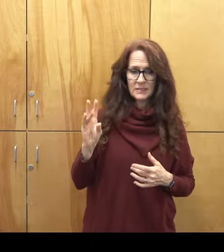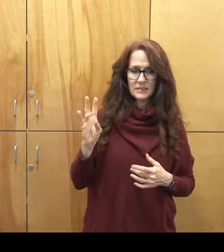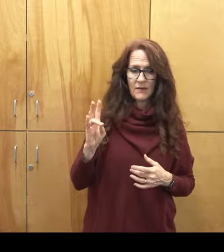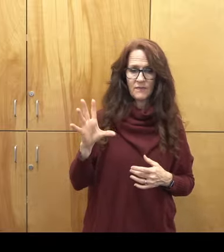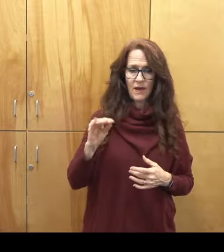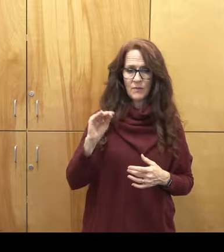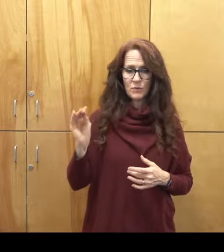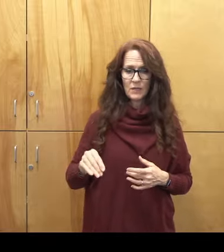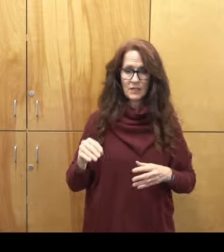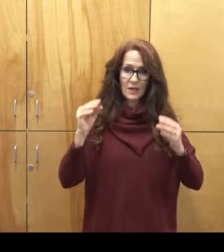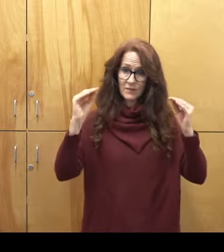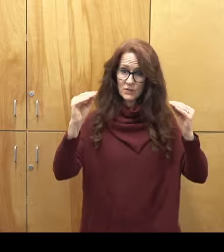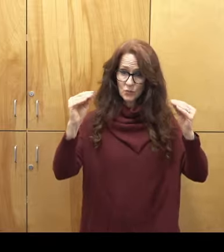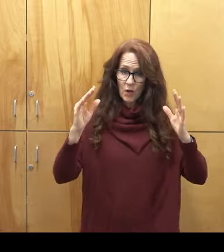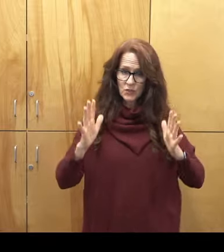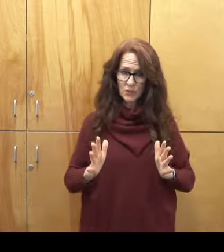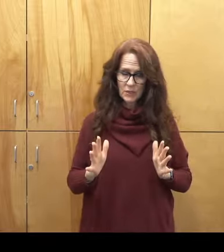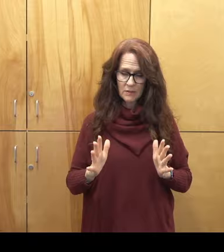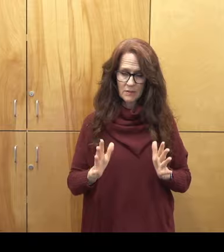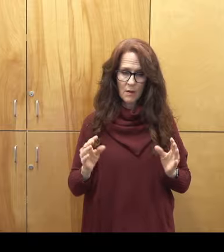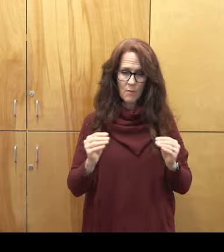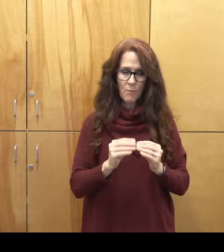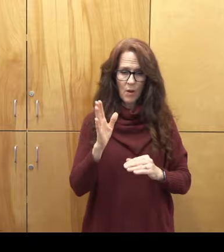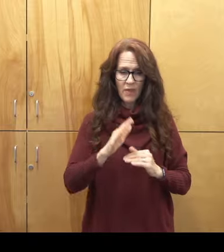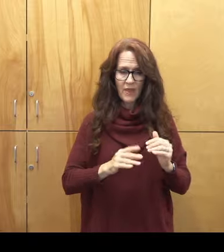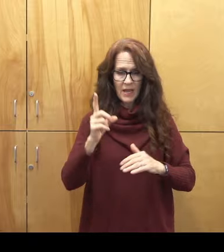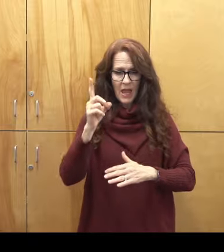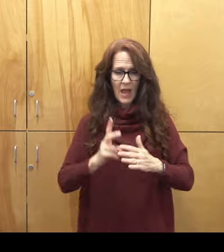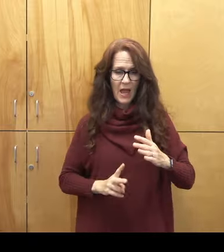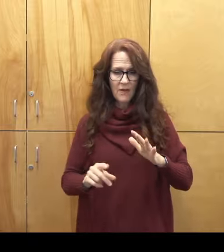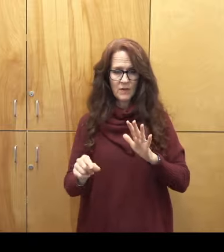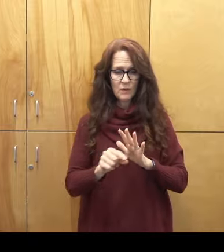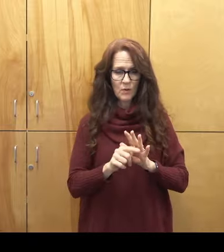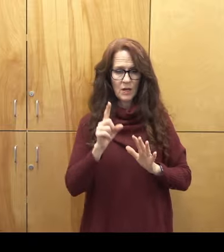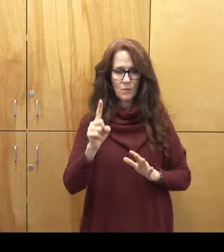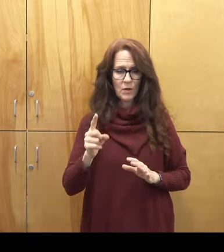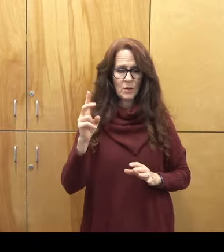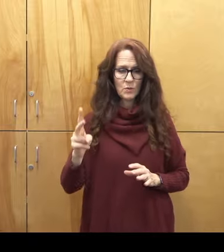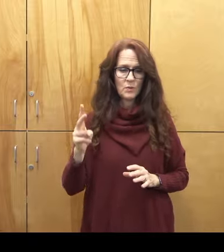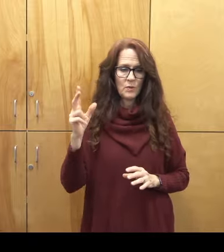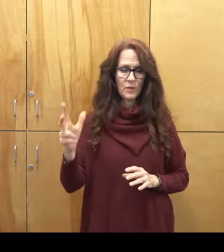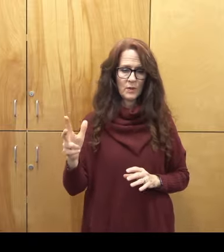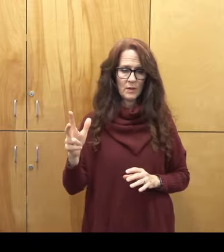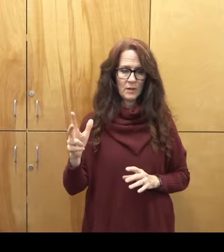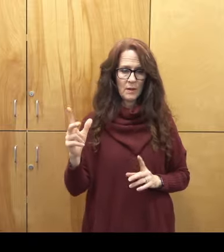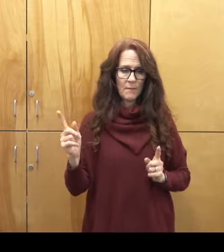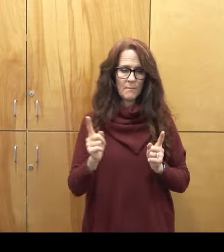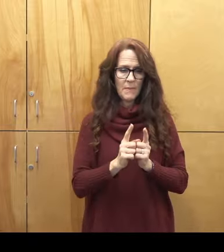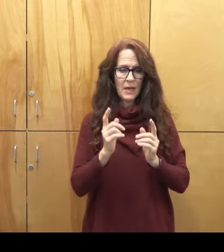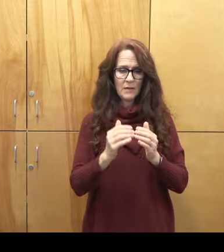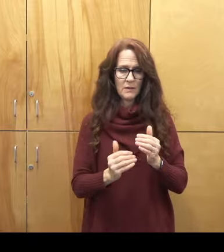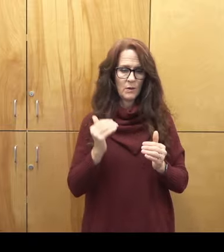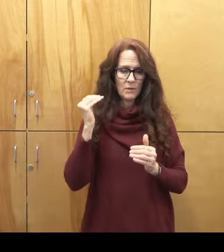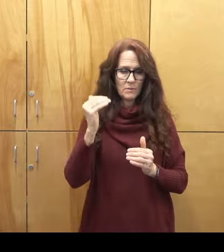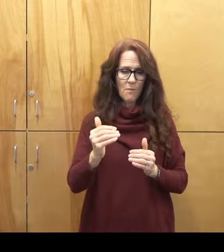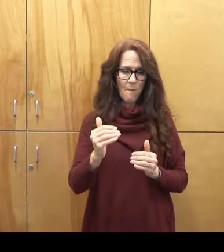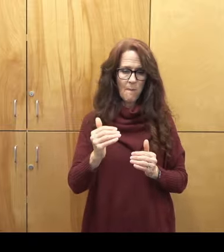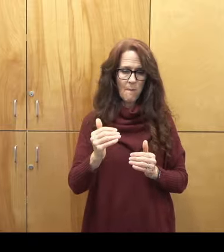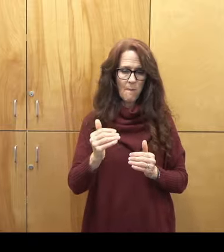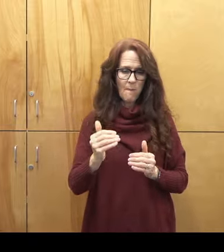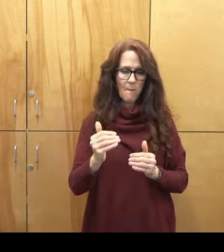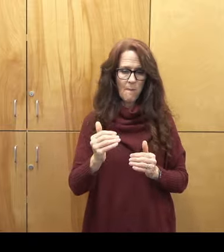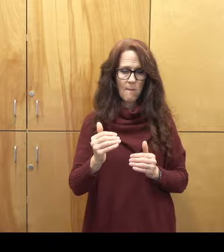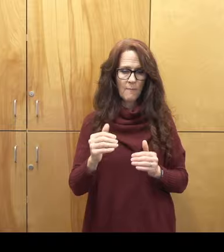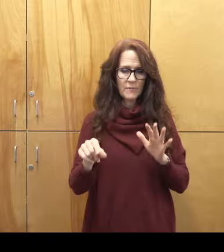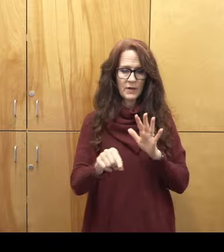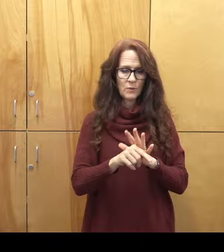75% of instruction, and more than half of our students in grade 1, 2, and 3 were met or exceeding in terms of